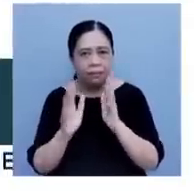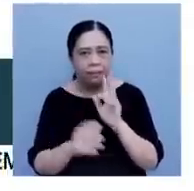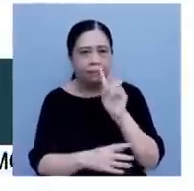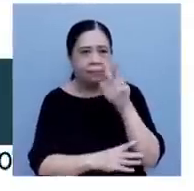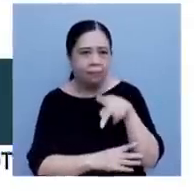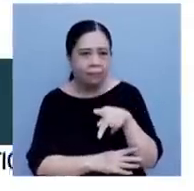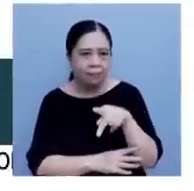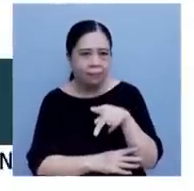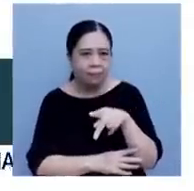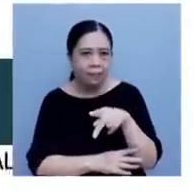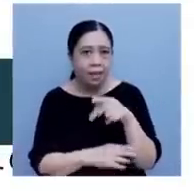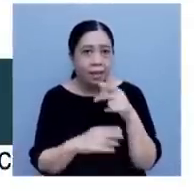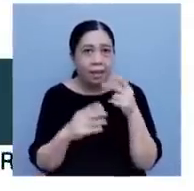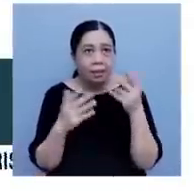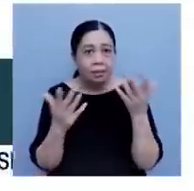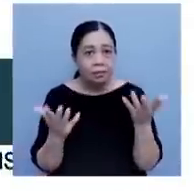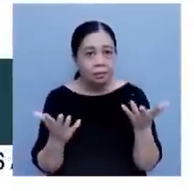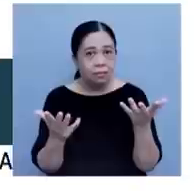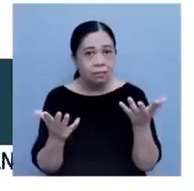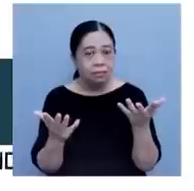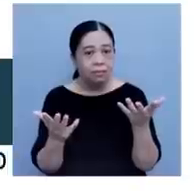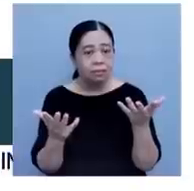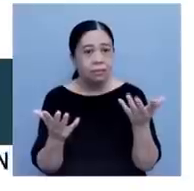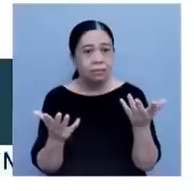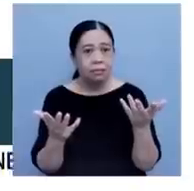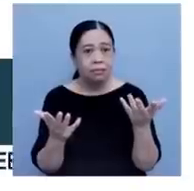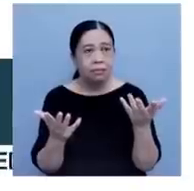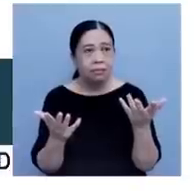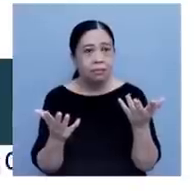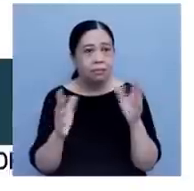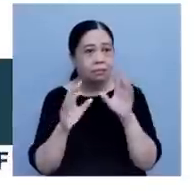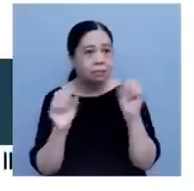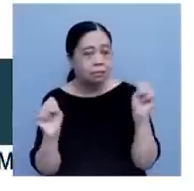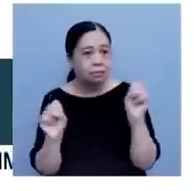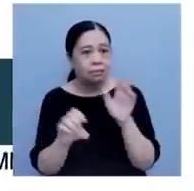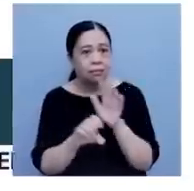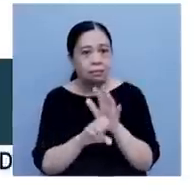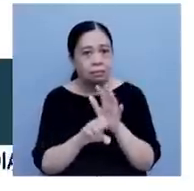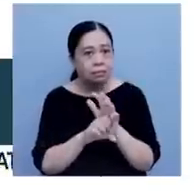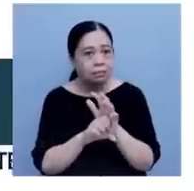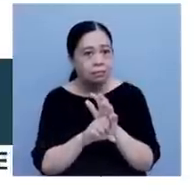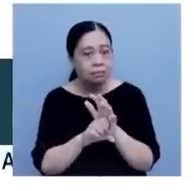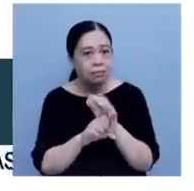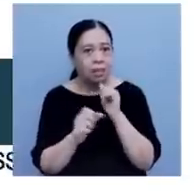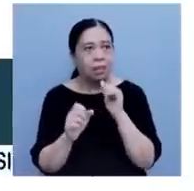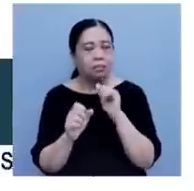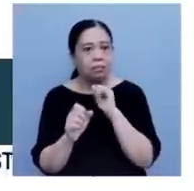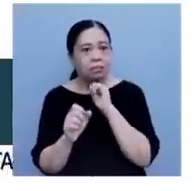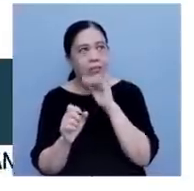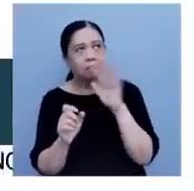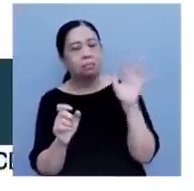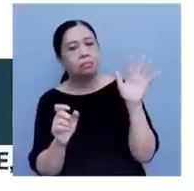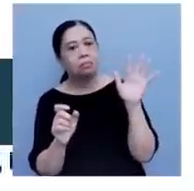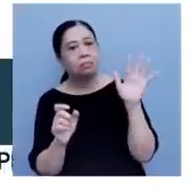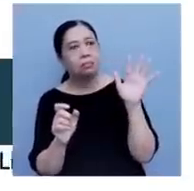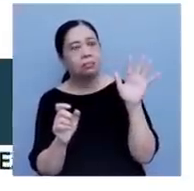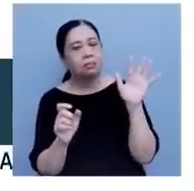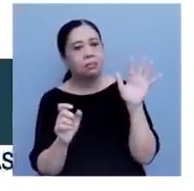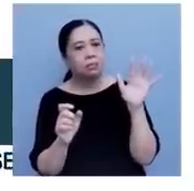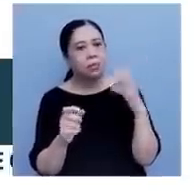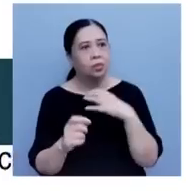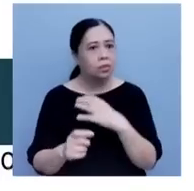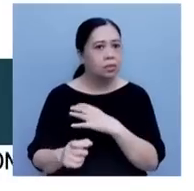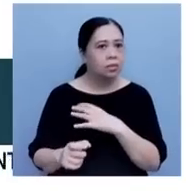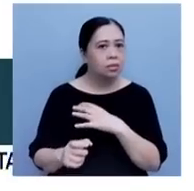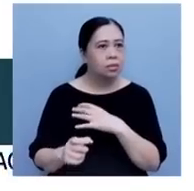the vice president. In the same way that the president, for example, does not call on Congress to